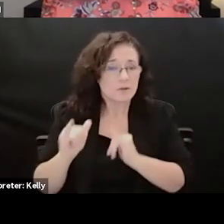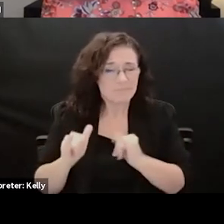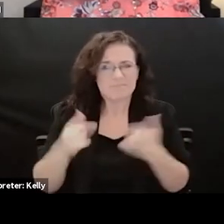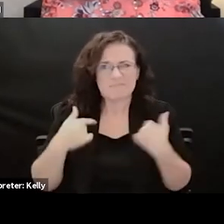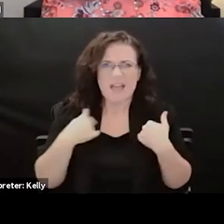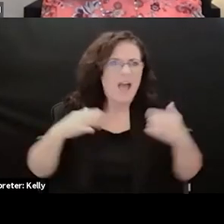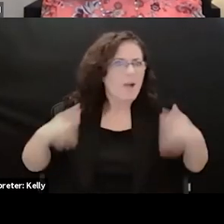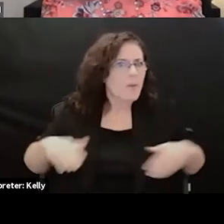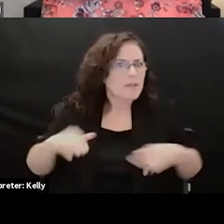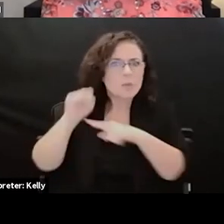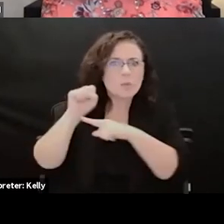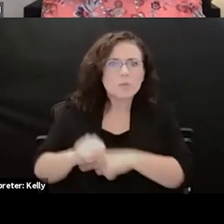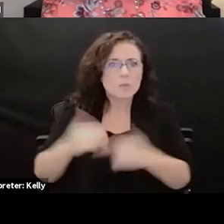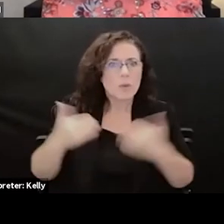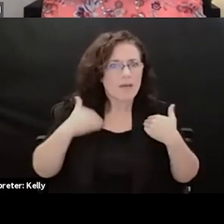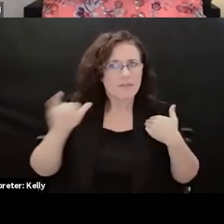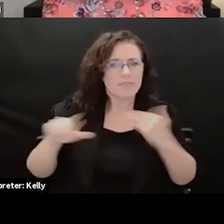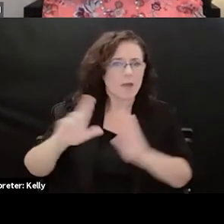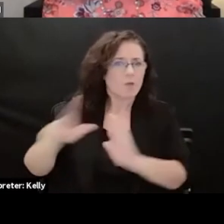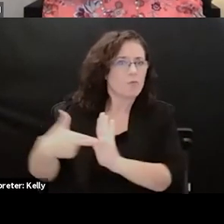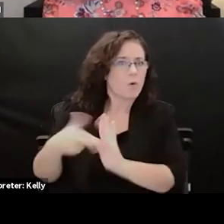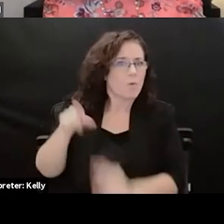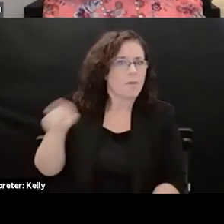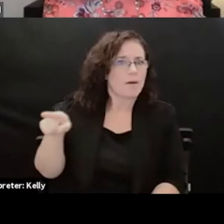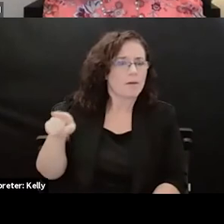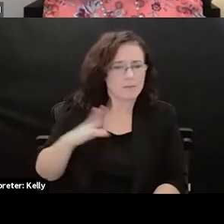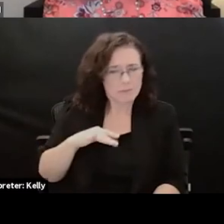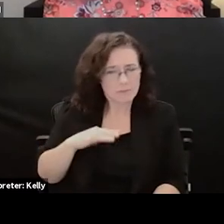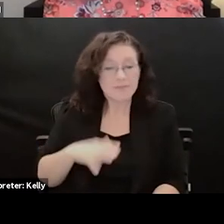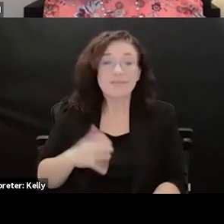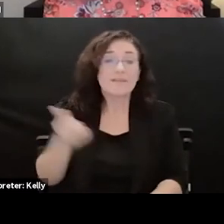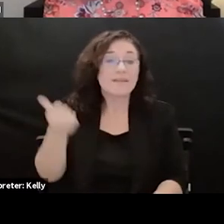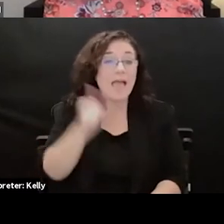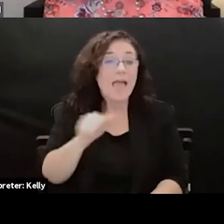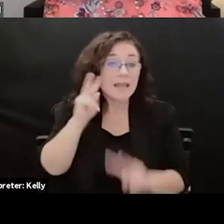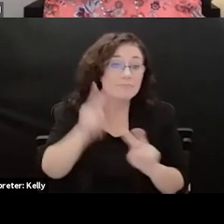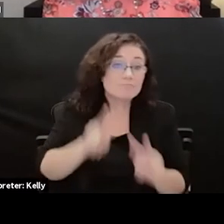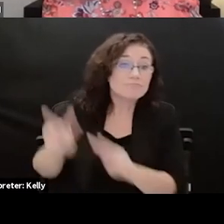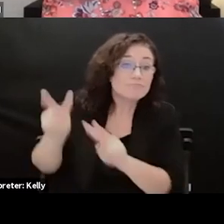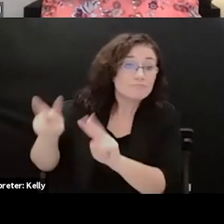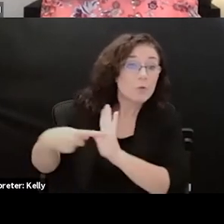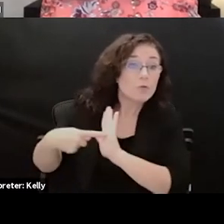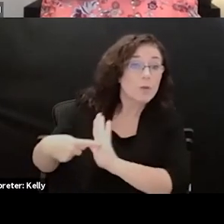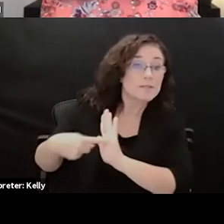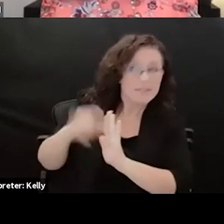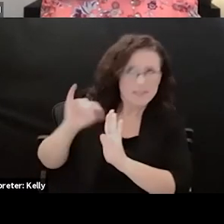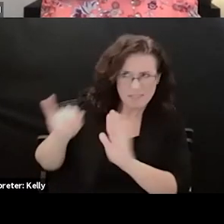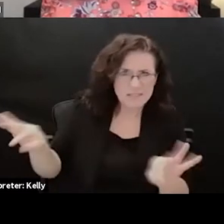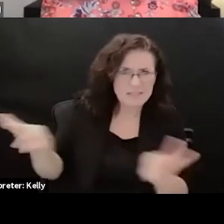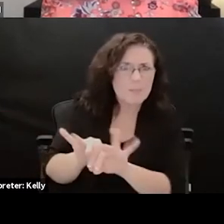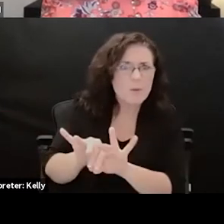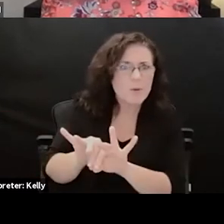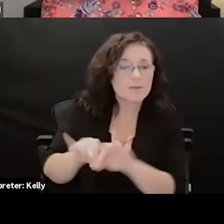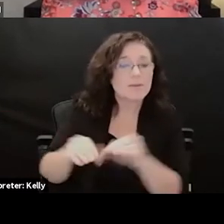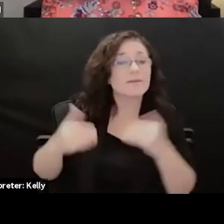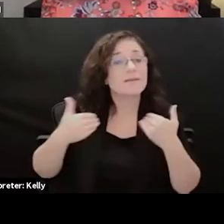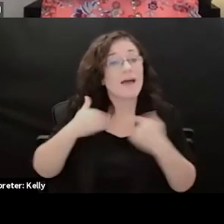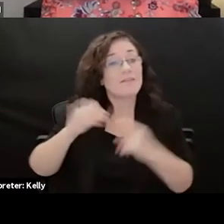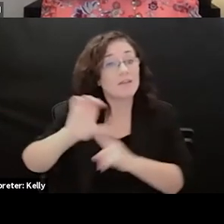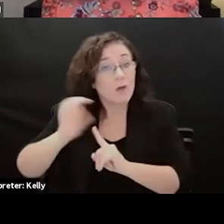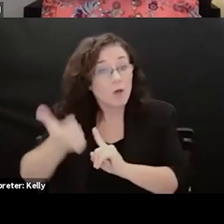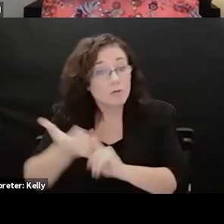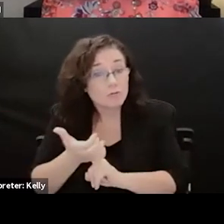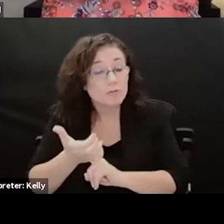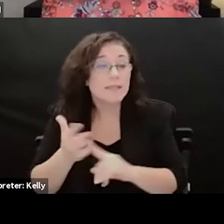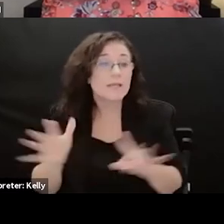to at that point representation is important as books have said tonight having culturally relevant tools and resources